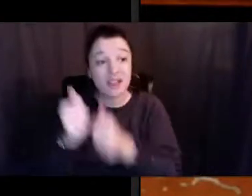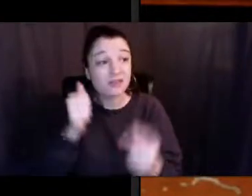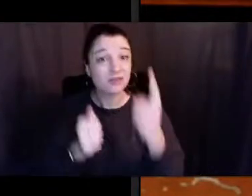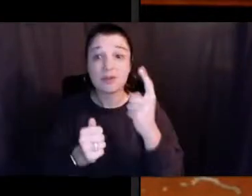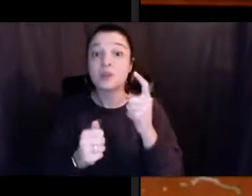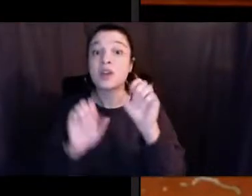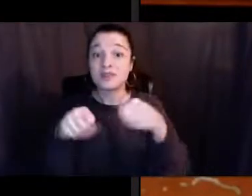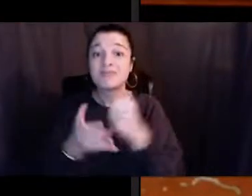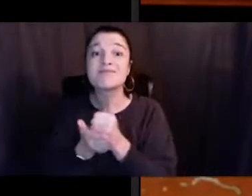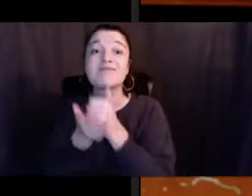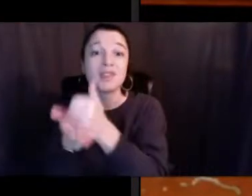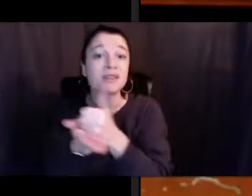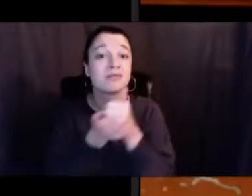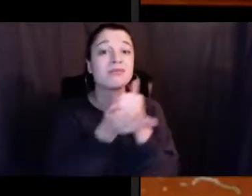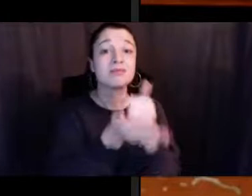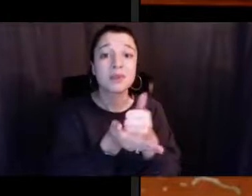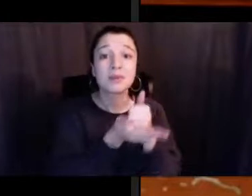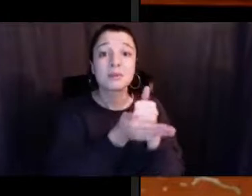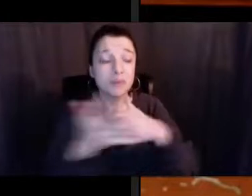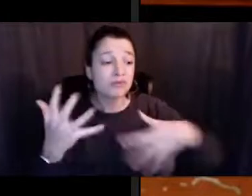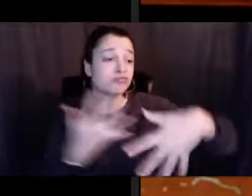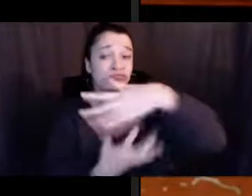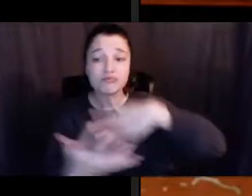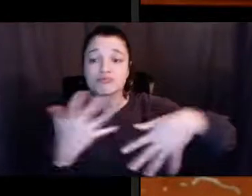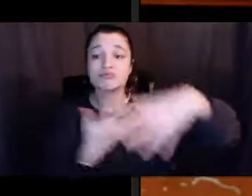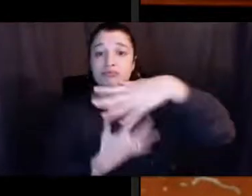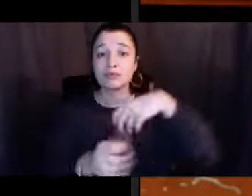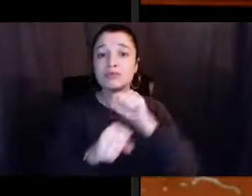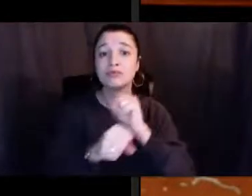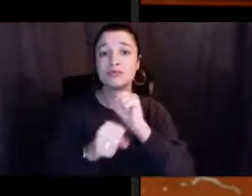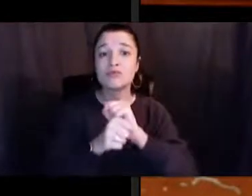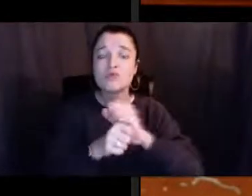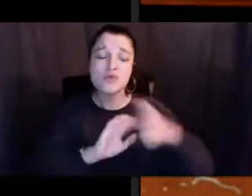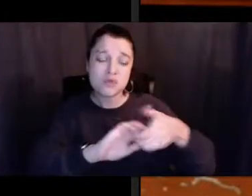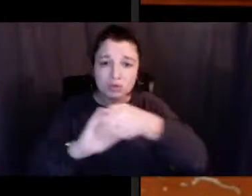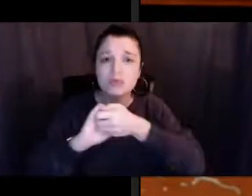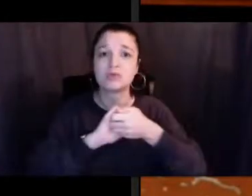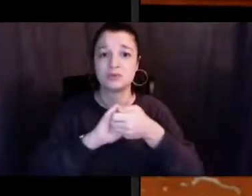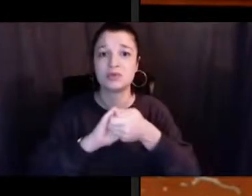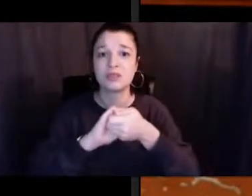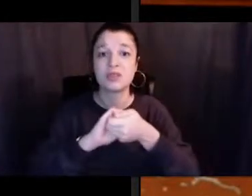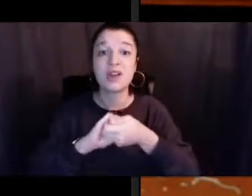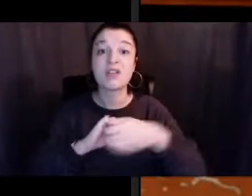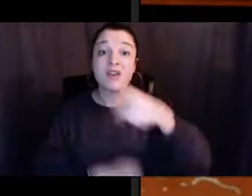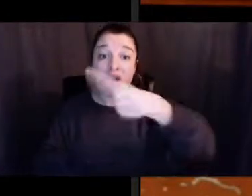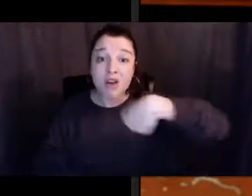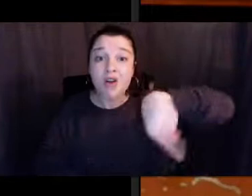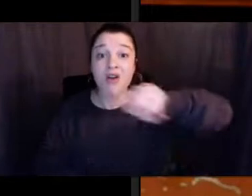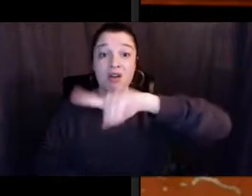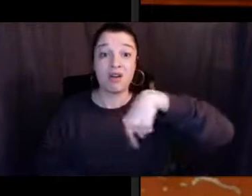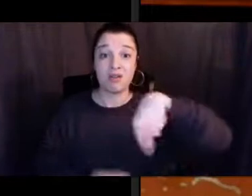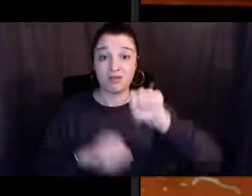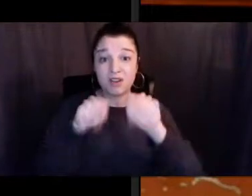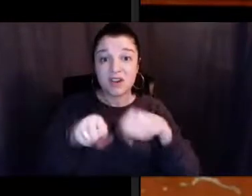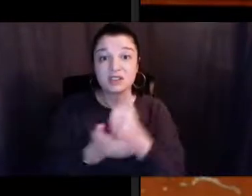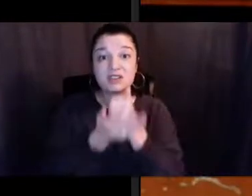you. And we're surrounded by helpers. And each one of us plays a different role in helping each other get through everything